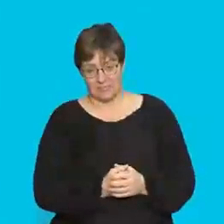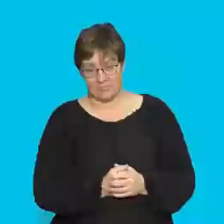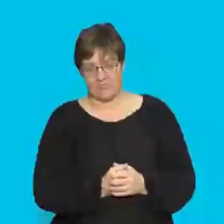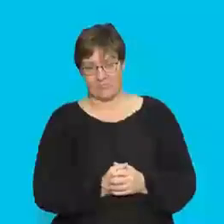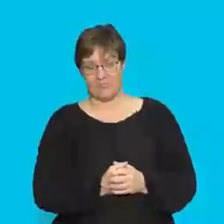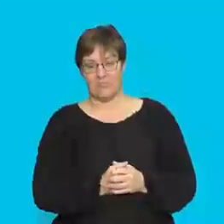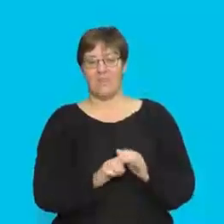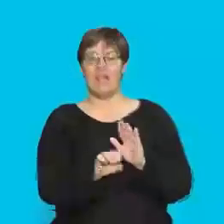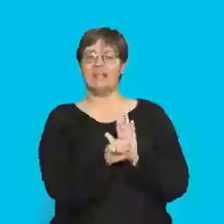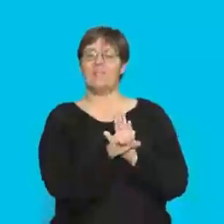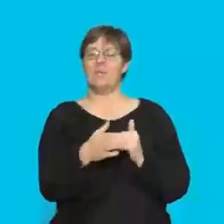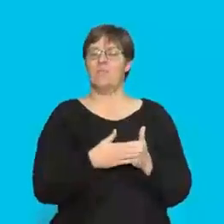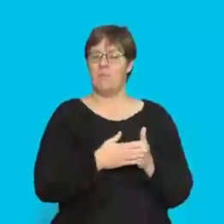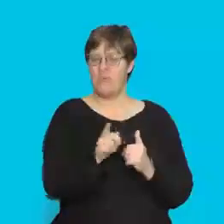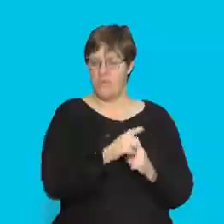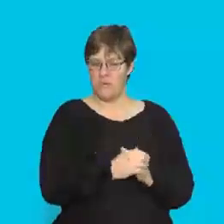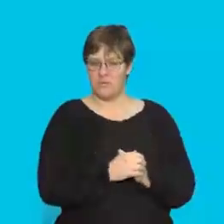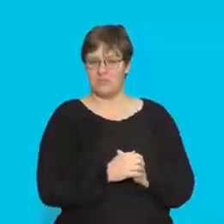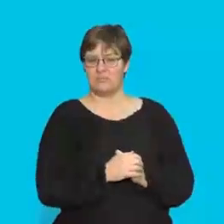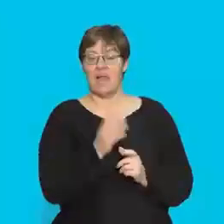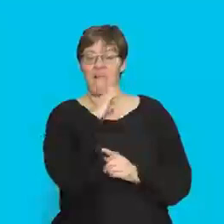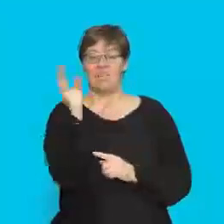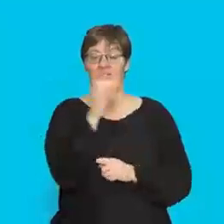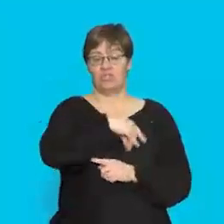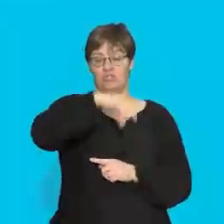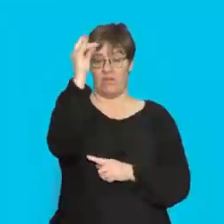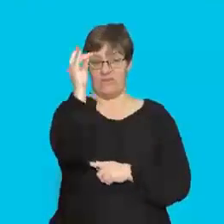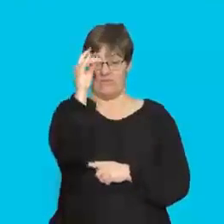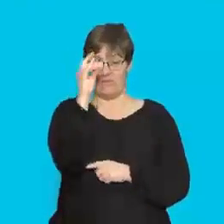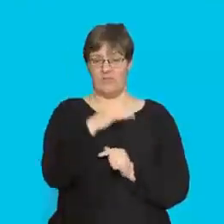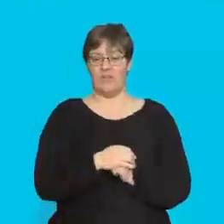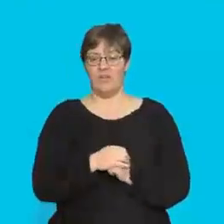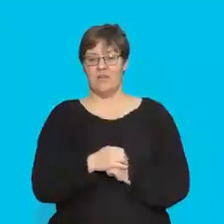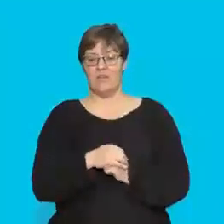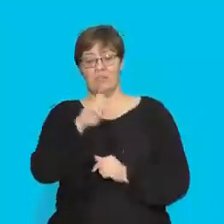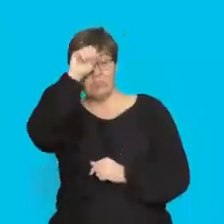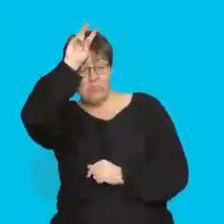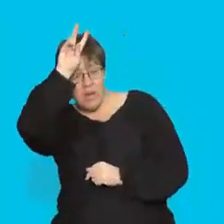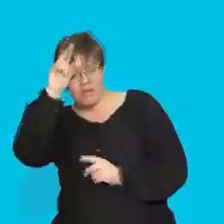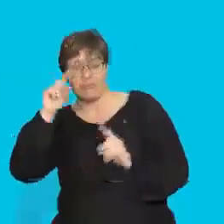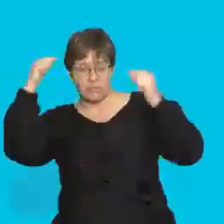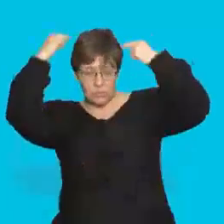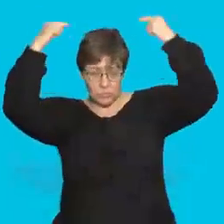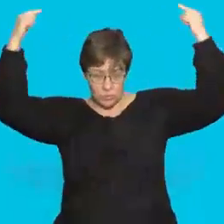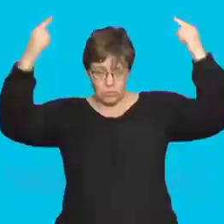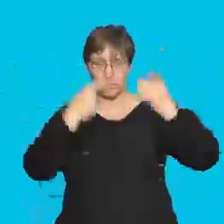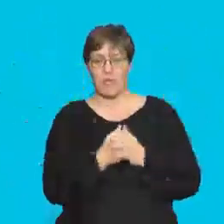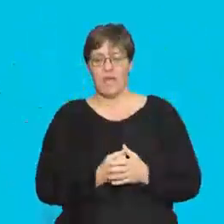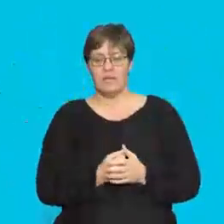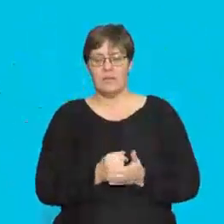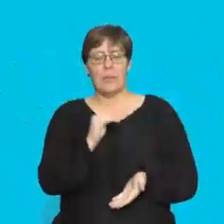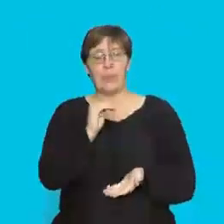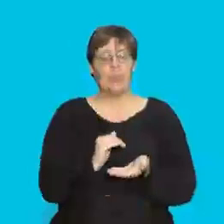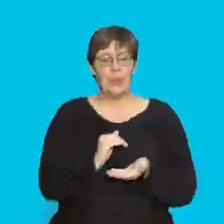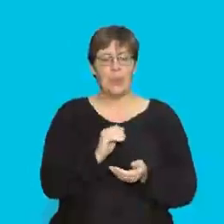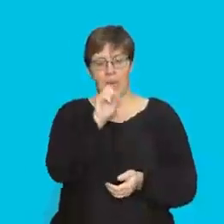space. Another example, we've got a giraffe, kudu, and a little